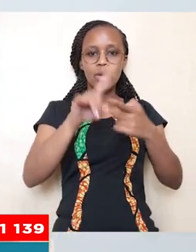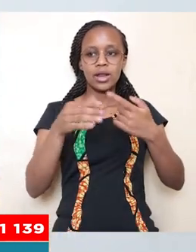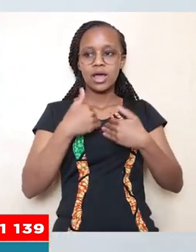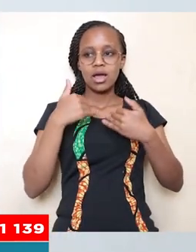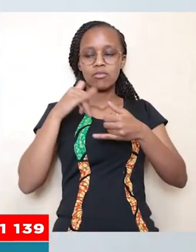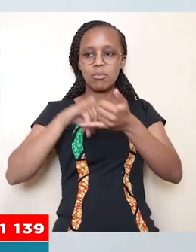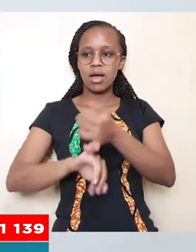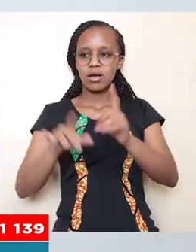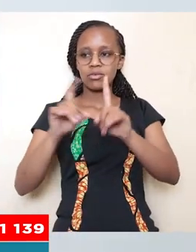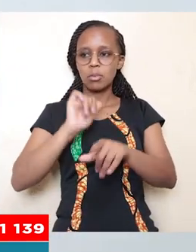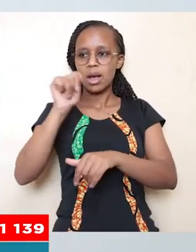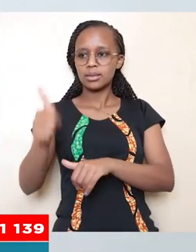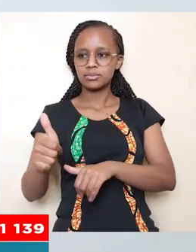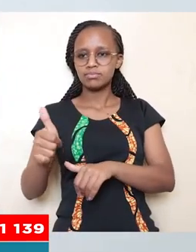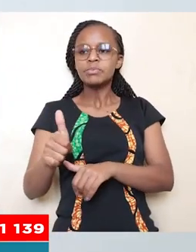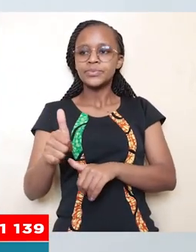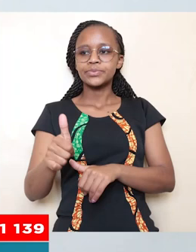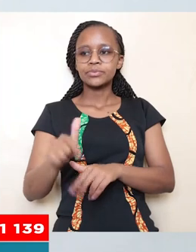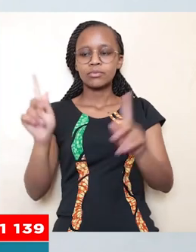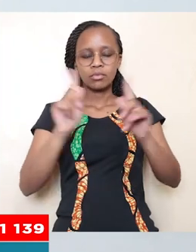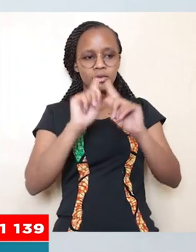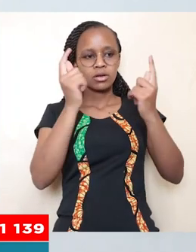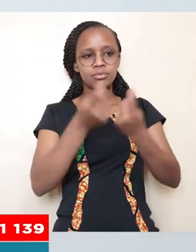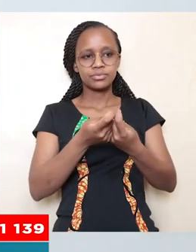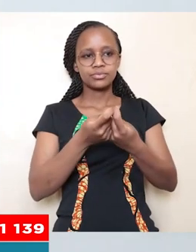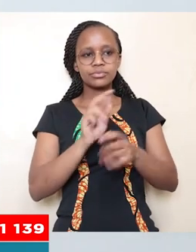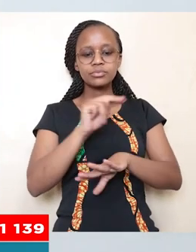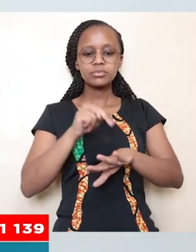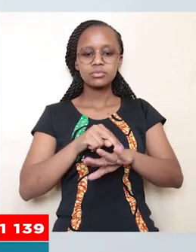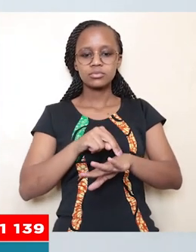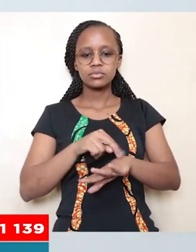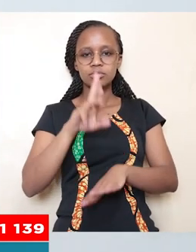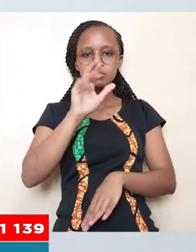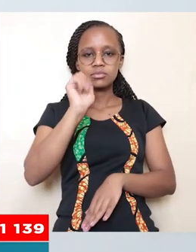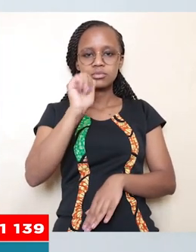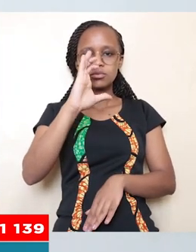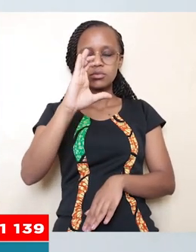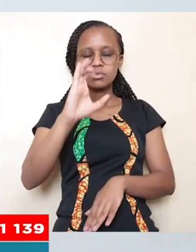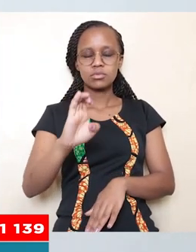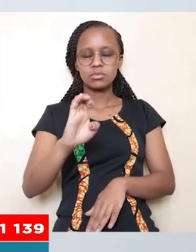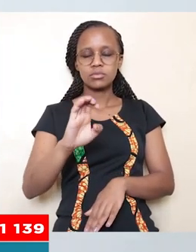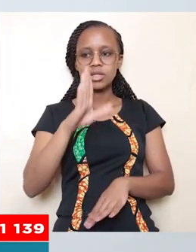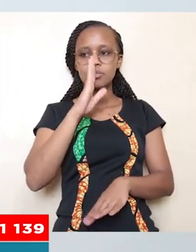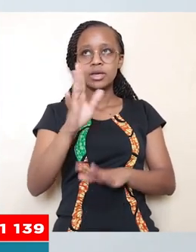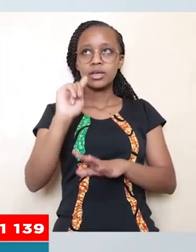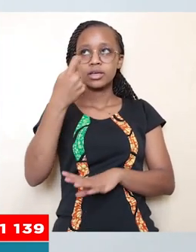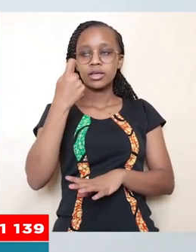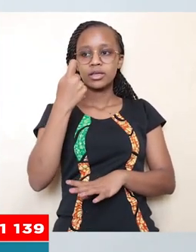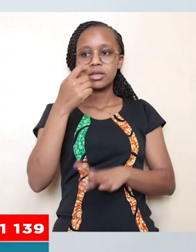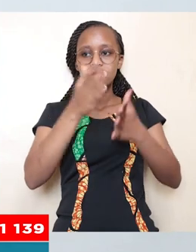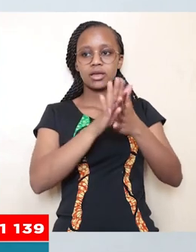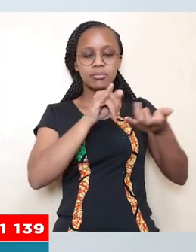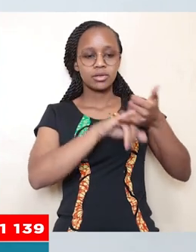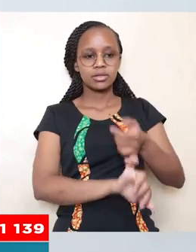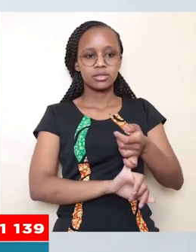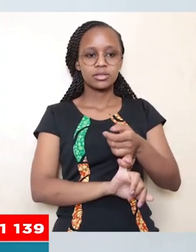have married from another race or nation. Being a Kenyan and